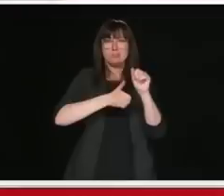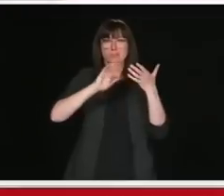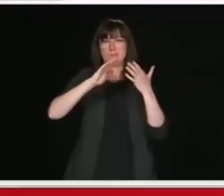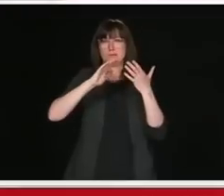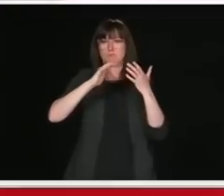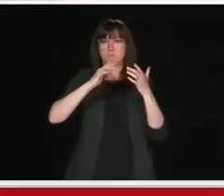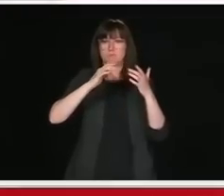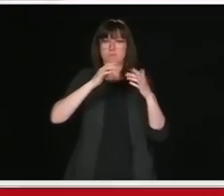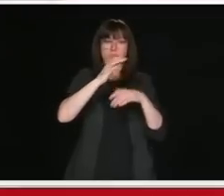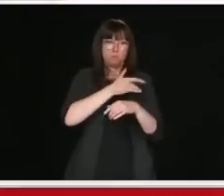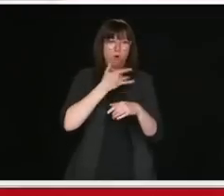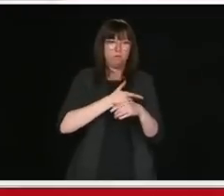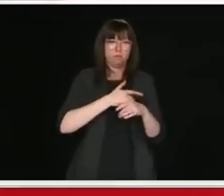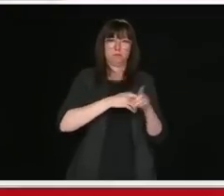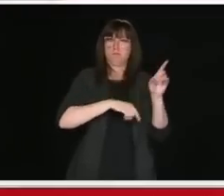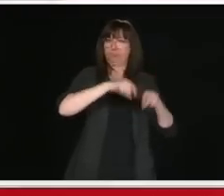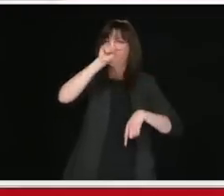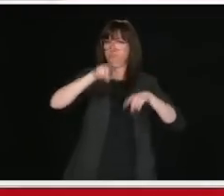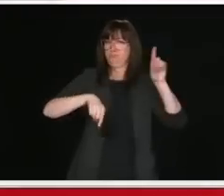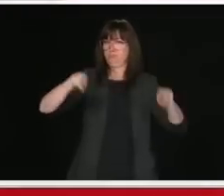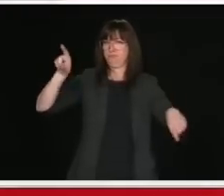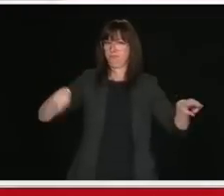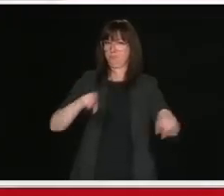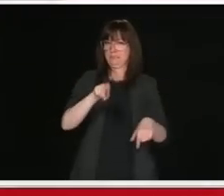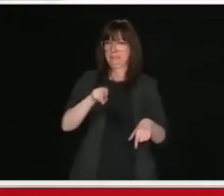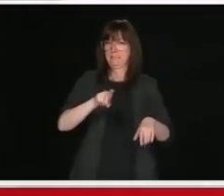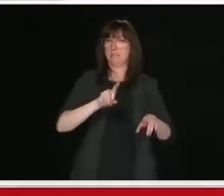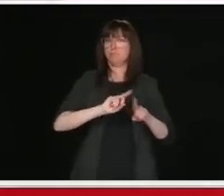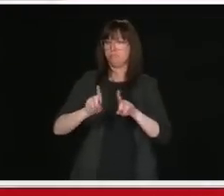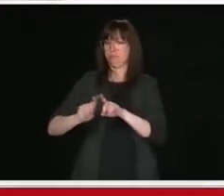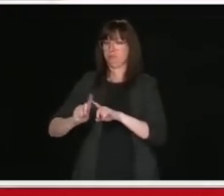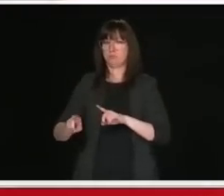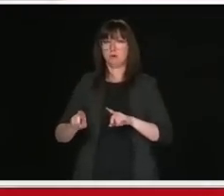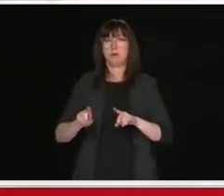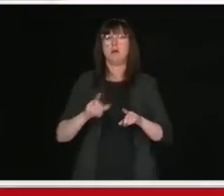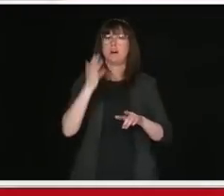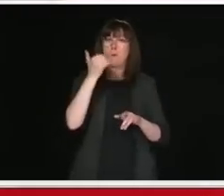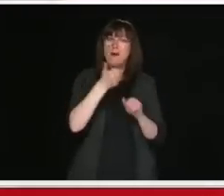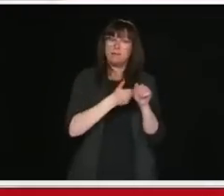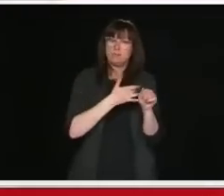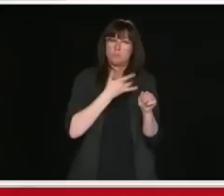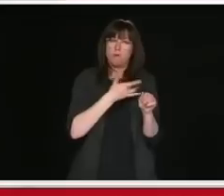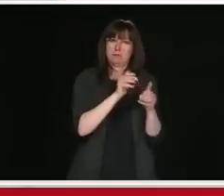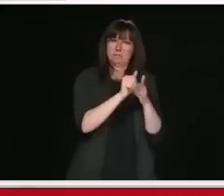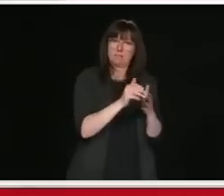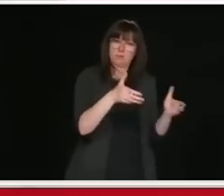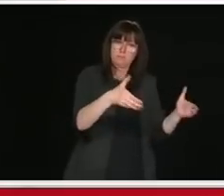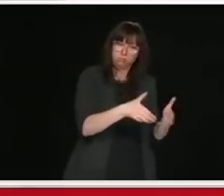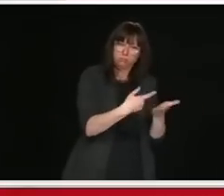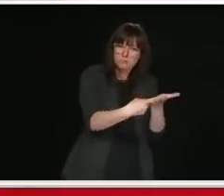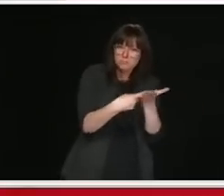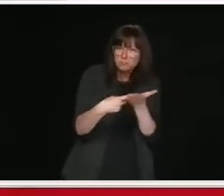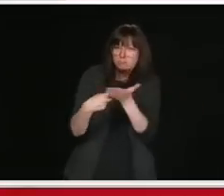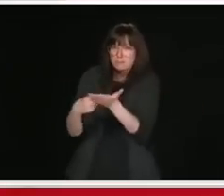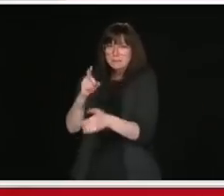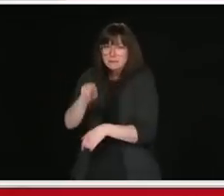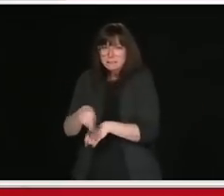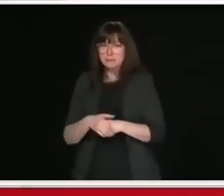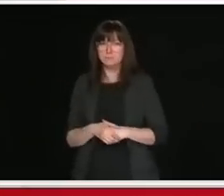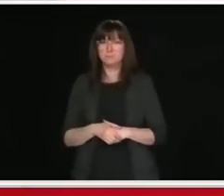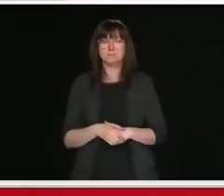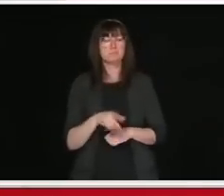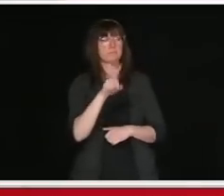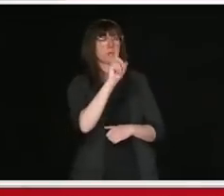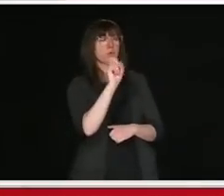are we're doing so much coordination with the provinces. Mr. Trudeau, you have scratched your throat a few times today. How's your